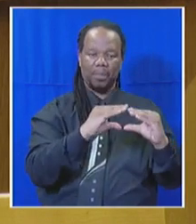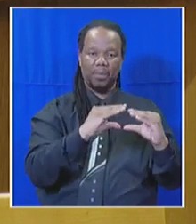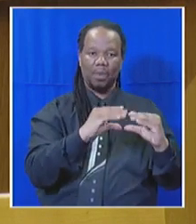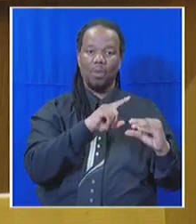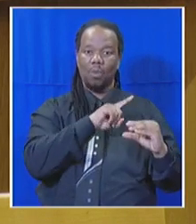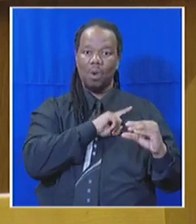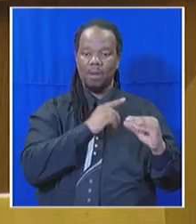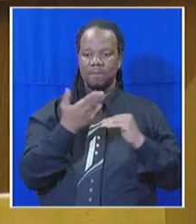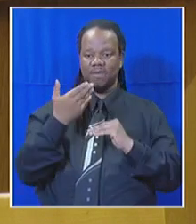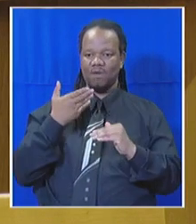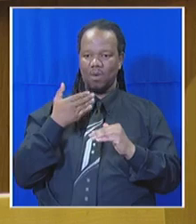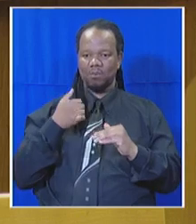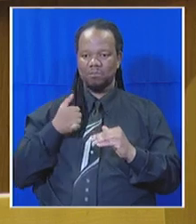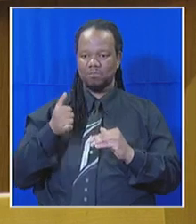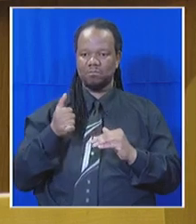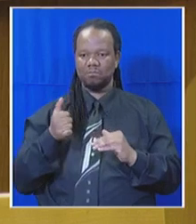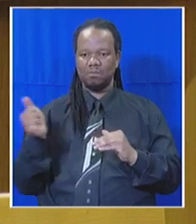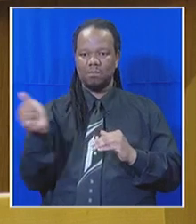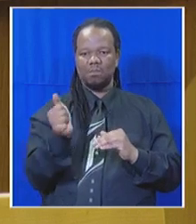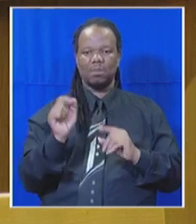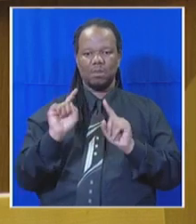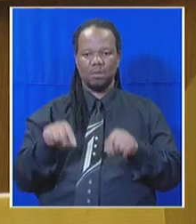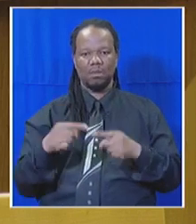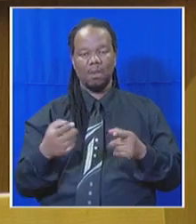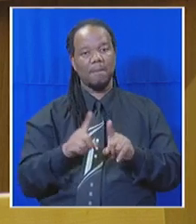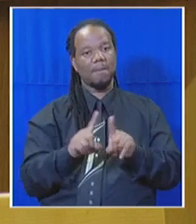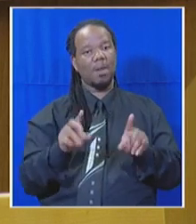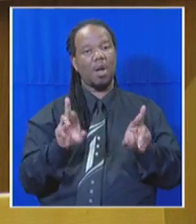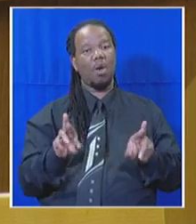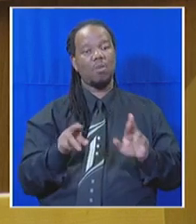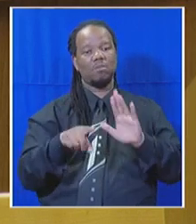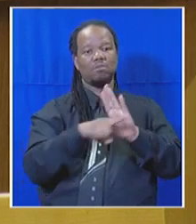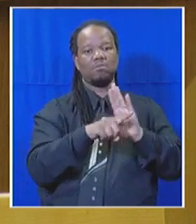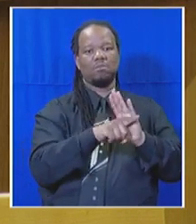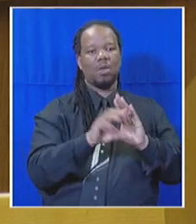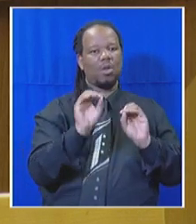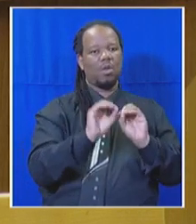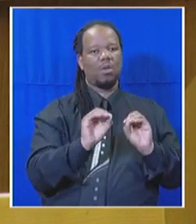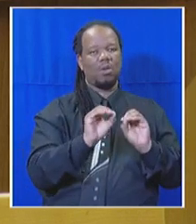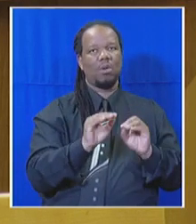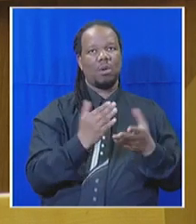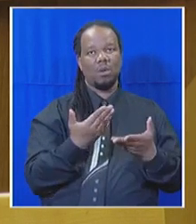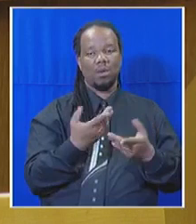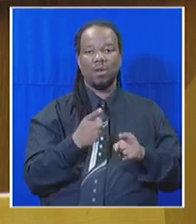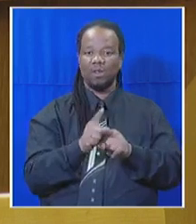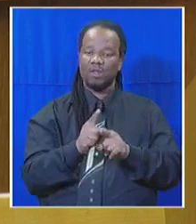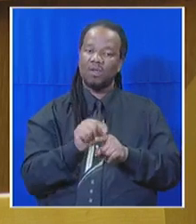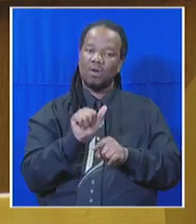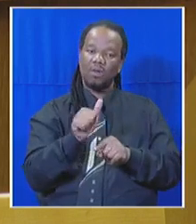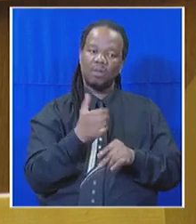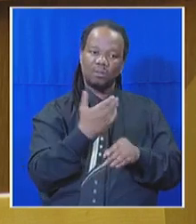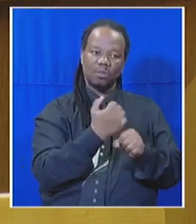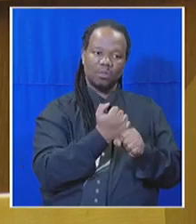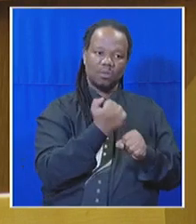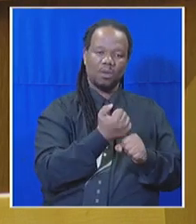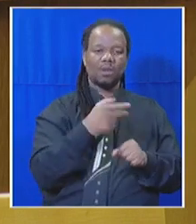posts. It is hoped that this reduction will not have a negative effect on the key aspects of rehabilitation and reintegration of the department. The Democratic